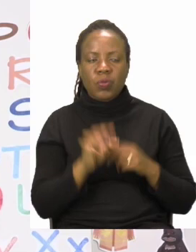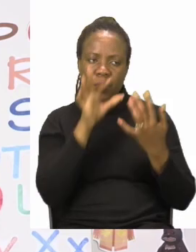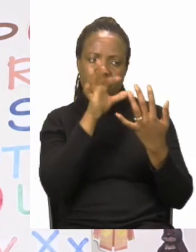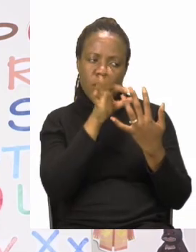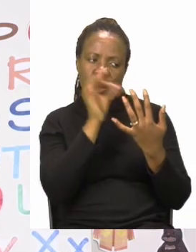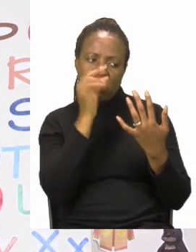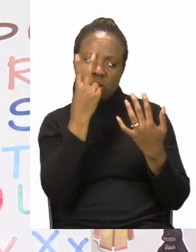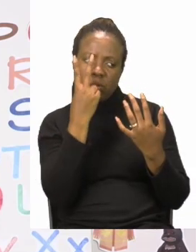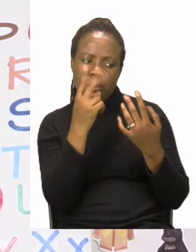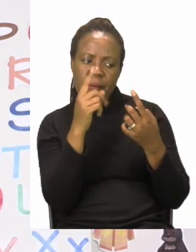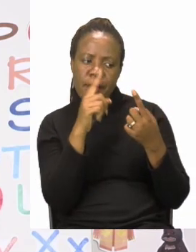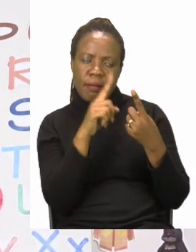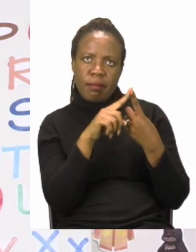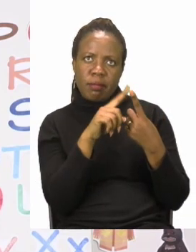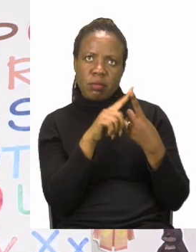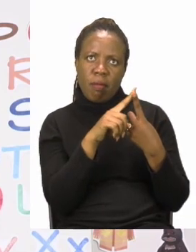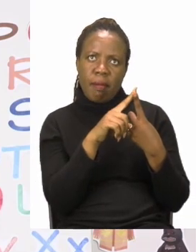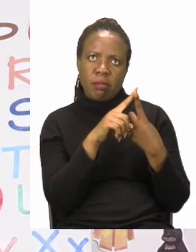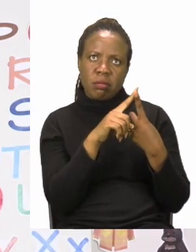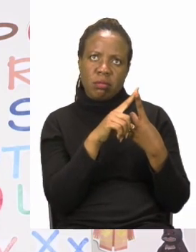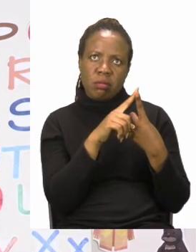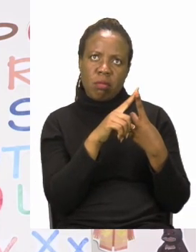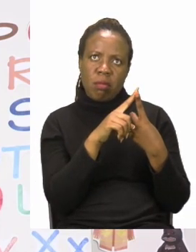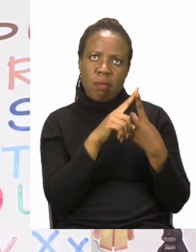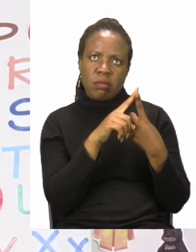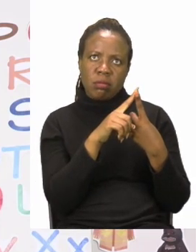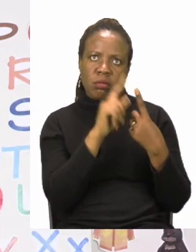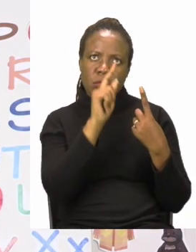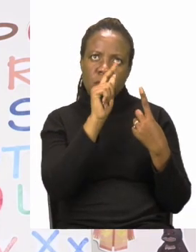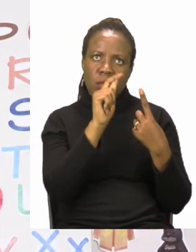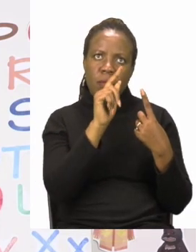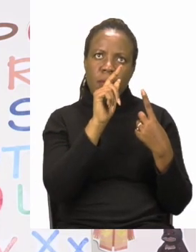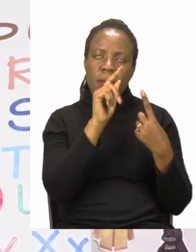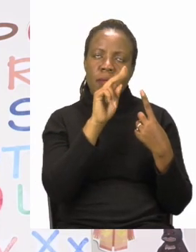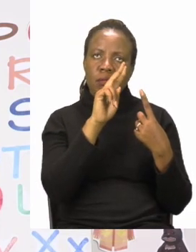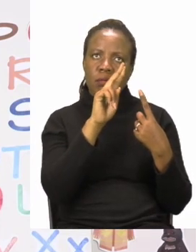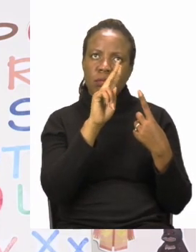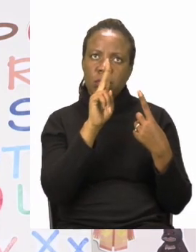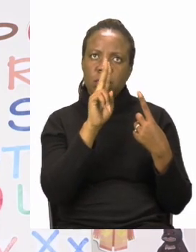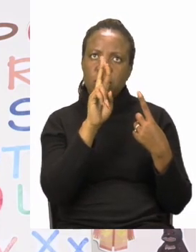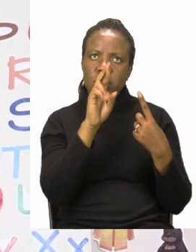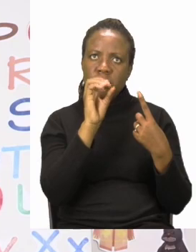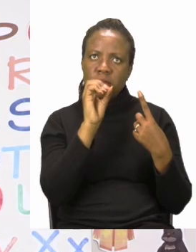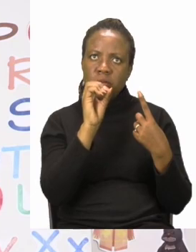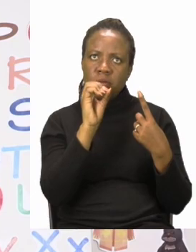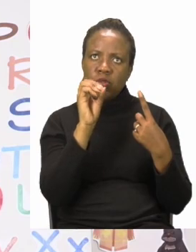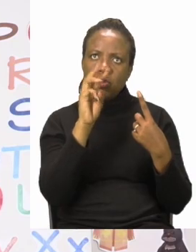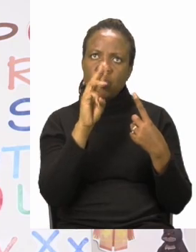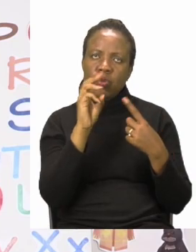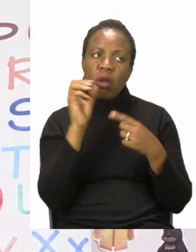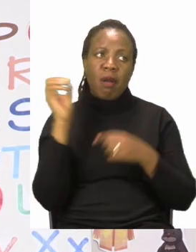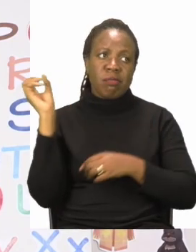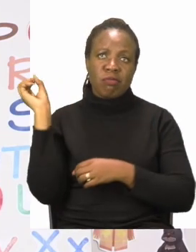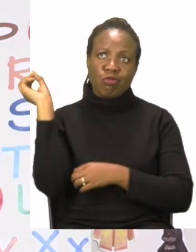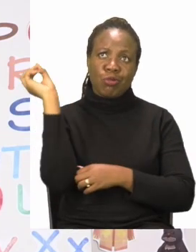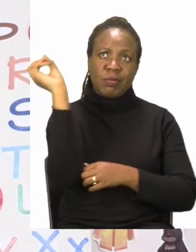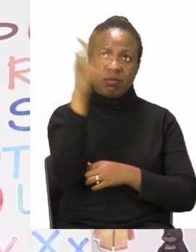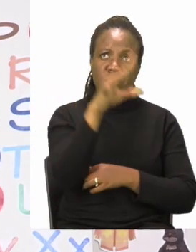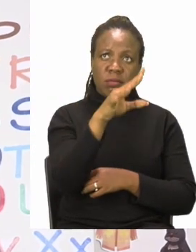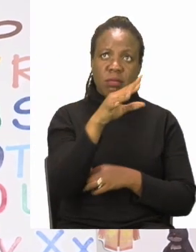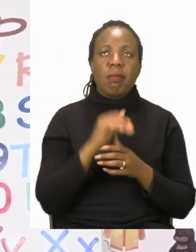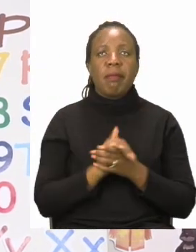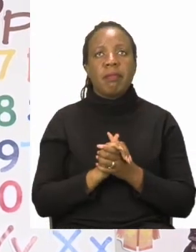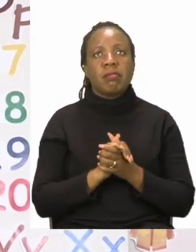turned into its past tense already and made 2 sentences. Let's quickly have a look. So number